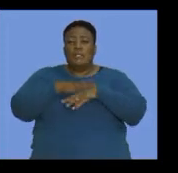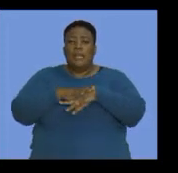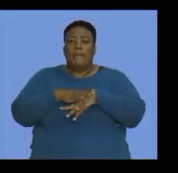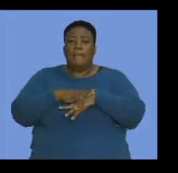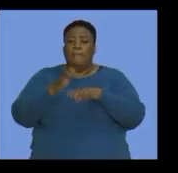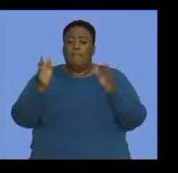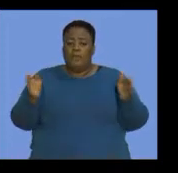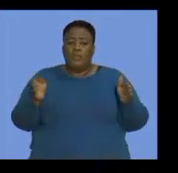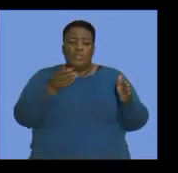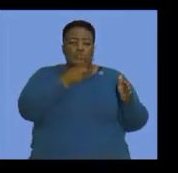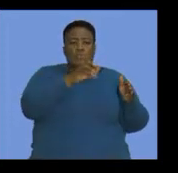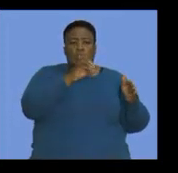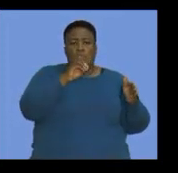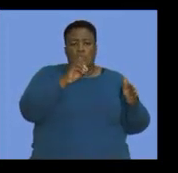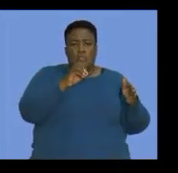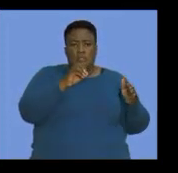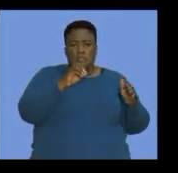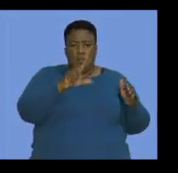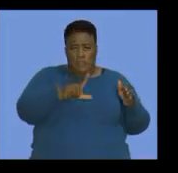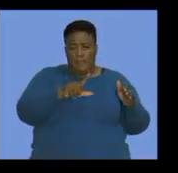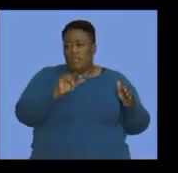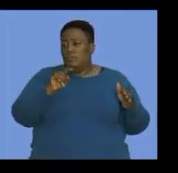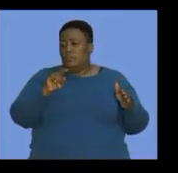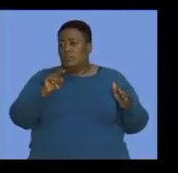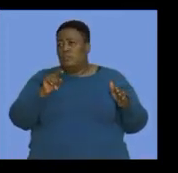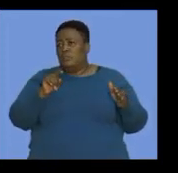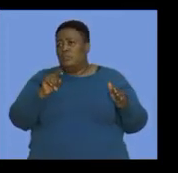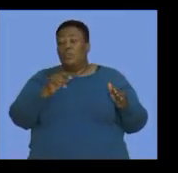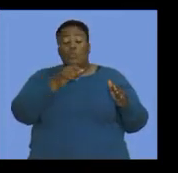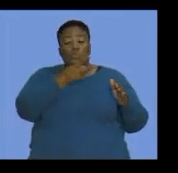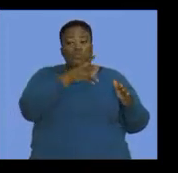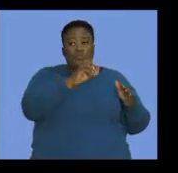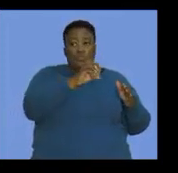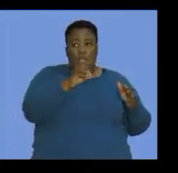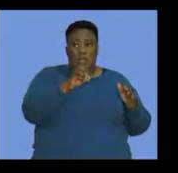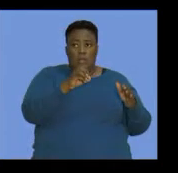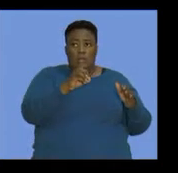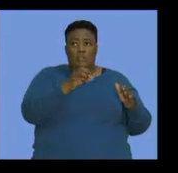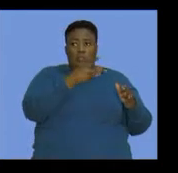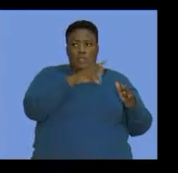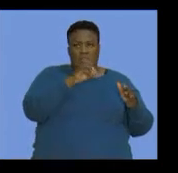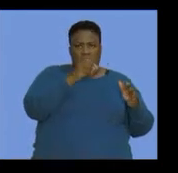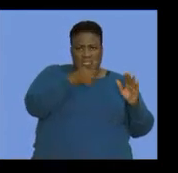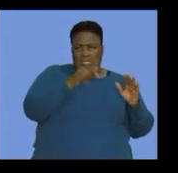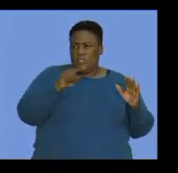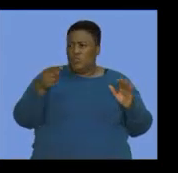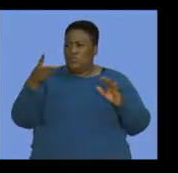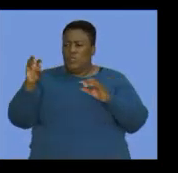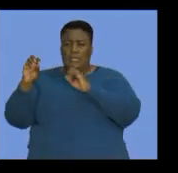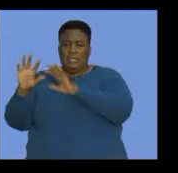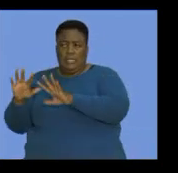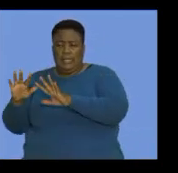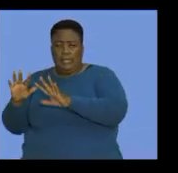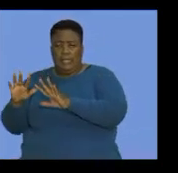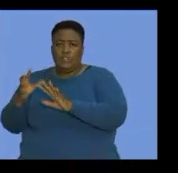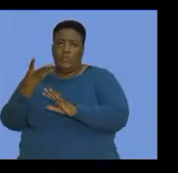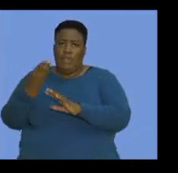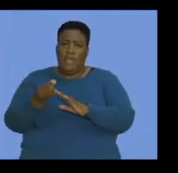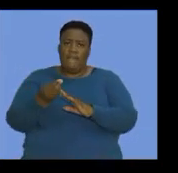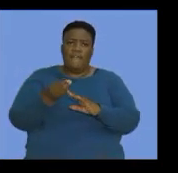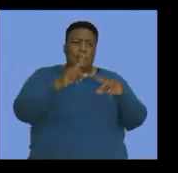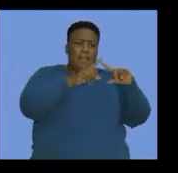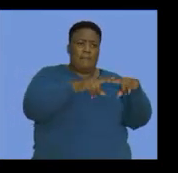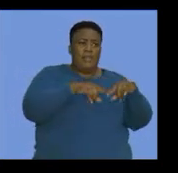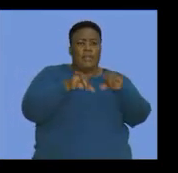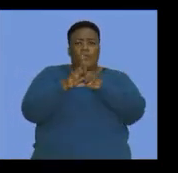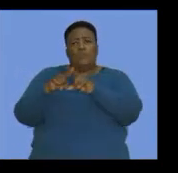was in the time period from 2000 to 2010. So we clearly see that the heading has both the dependent and the independent